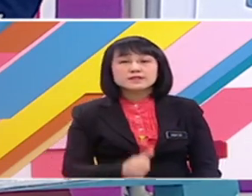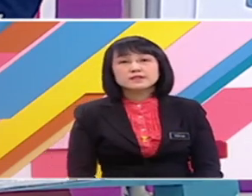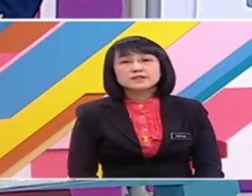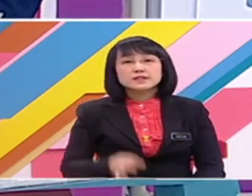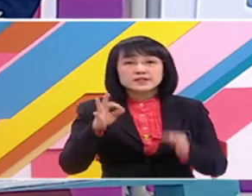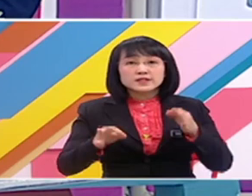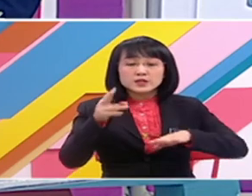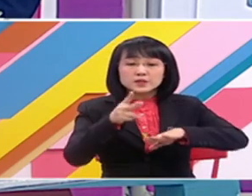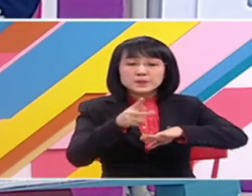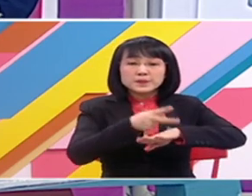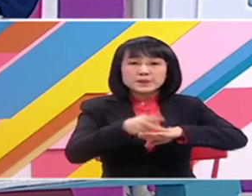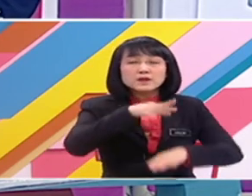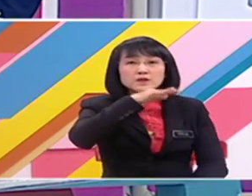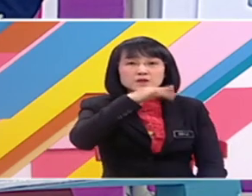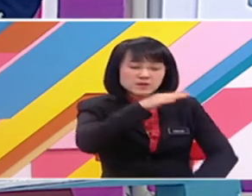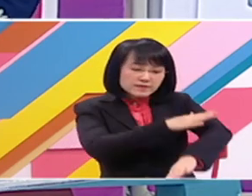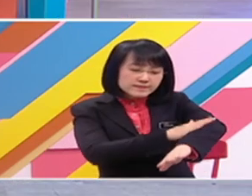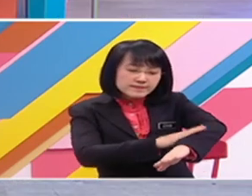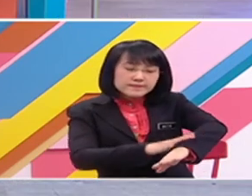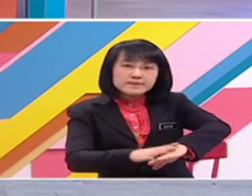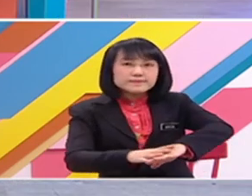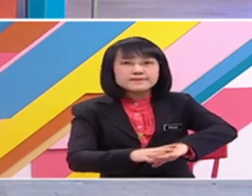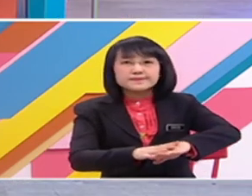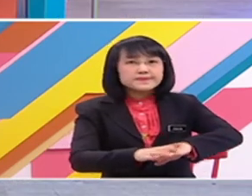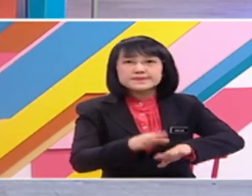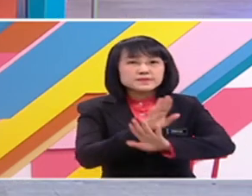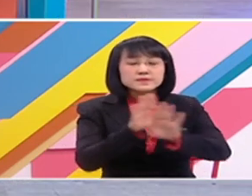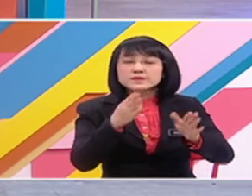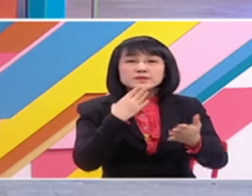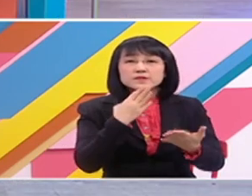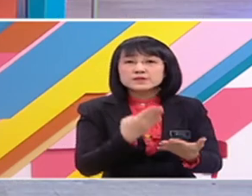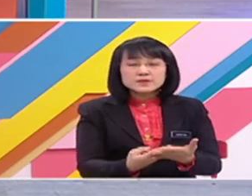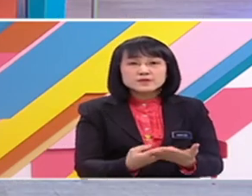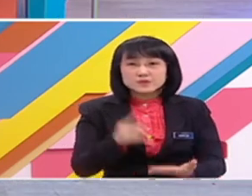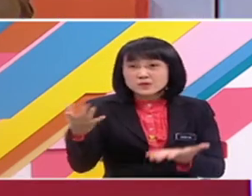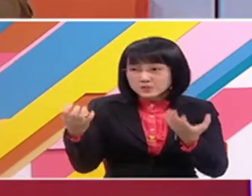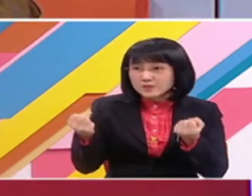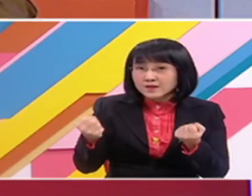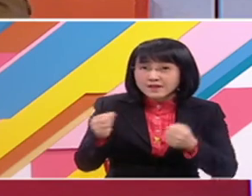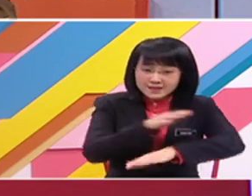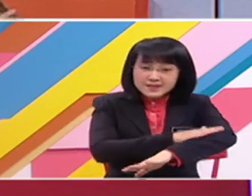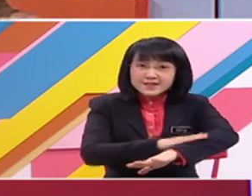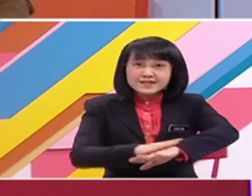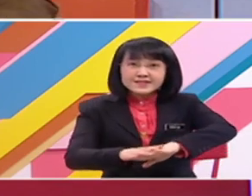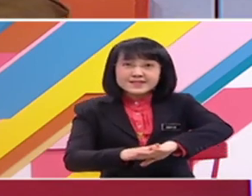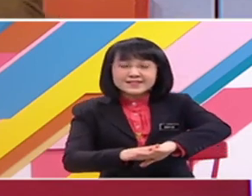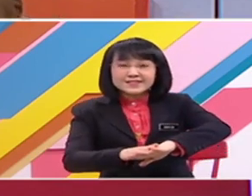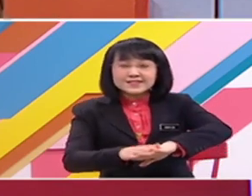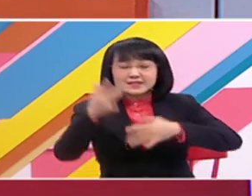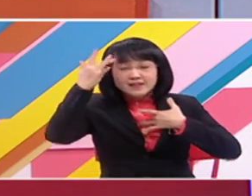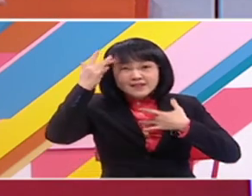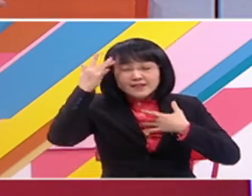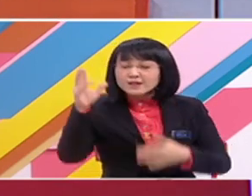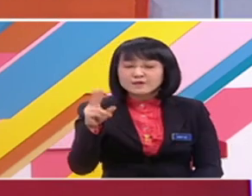I see. It will harm your skin. Do you want it? No, I don't. I want my skin to be very, very clean and